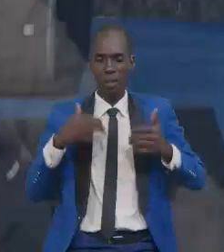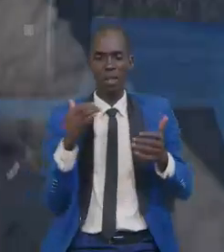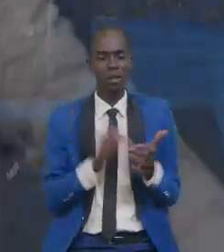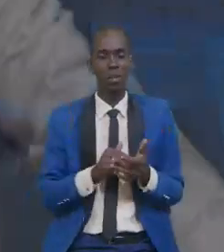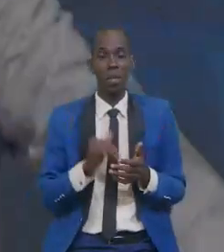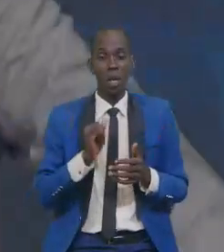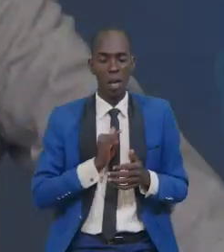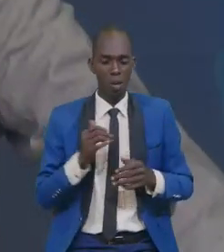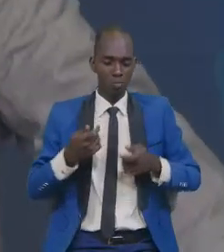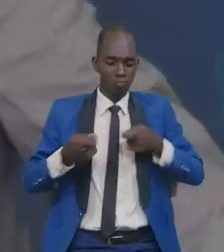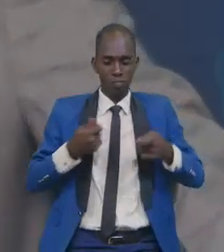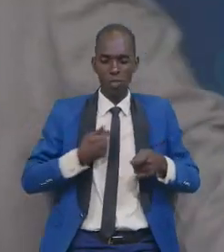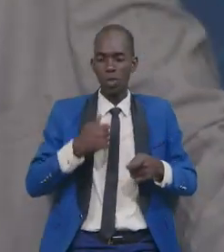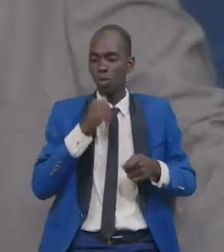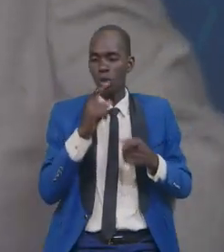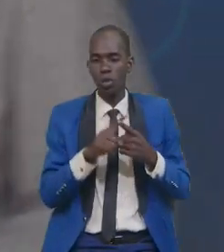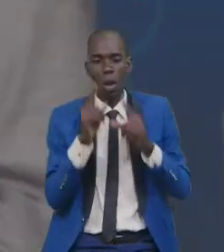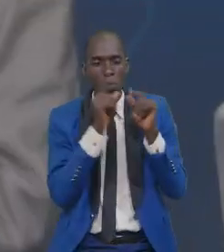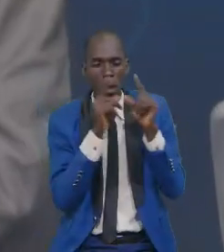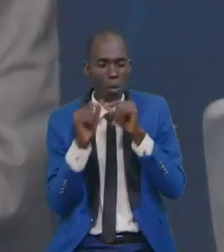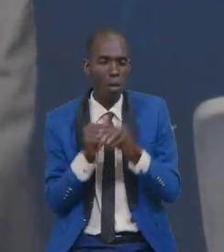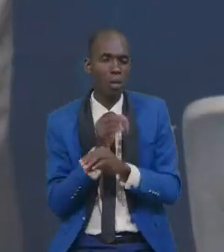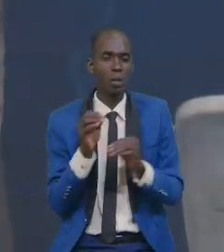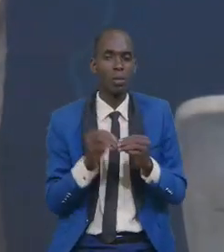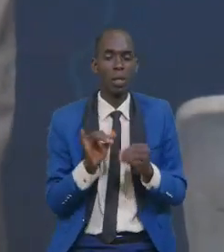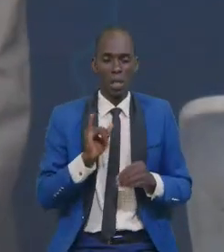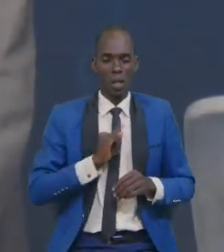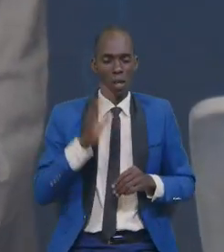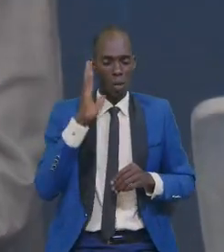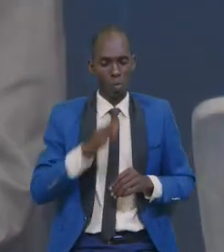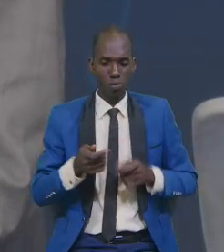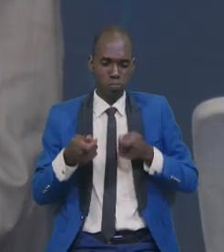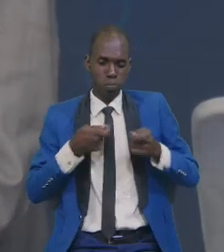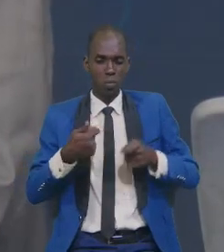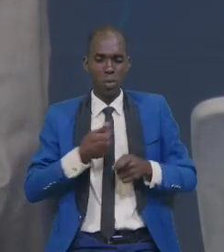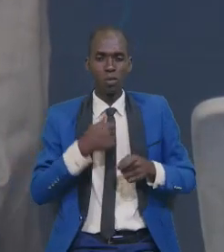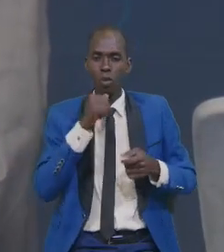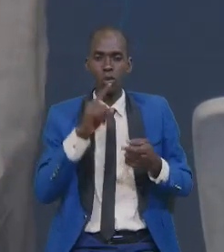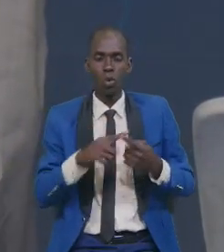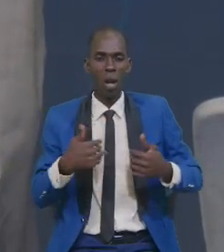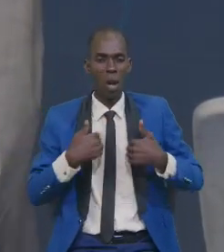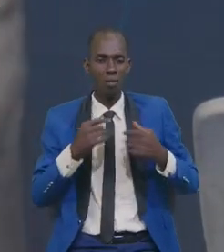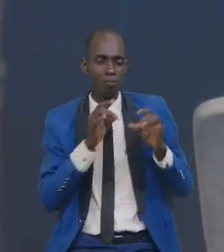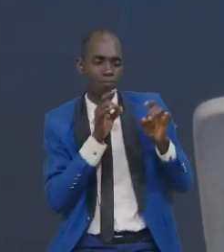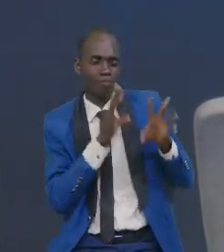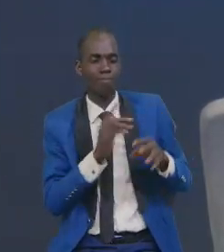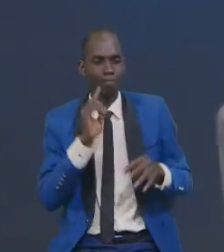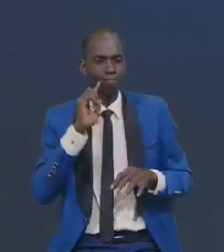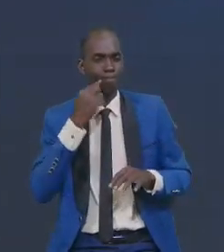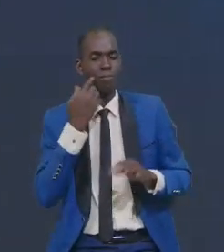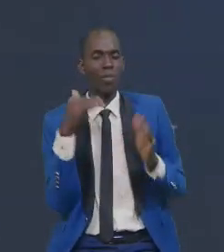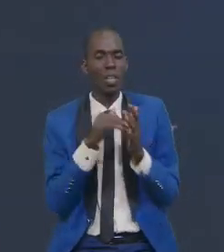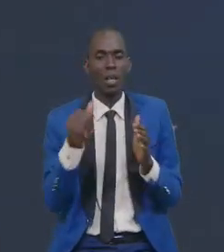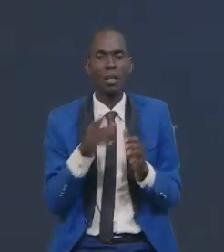backbite anymore. I will not have bitterness or hatred against anybody anymore. And the moment